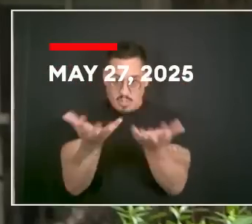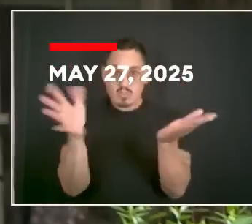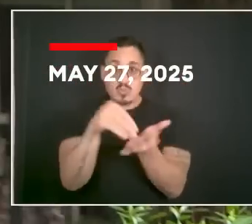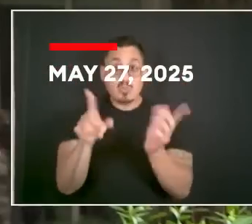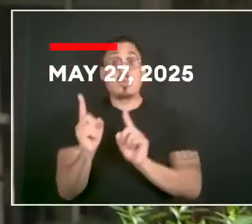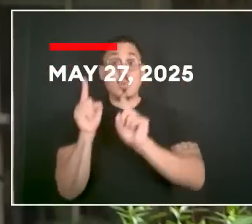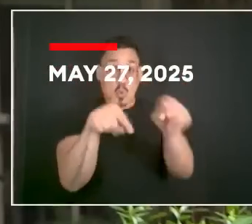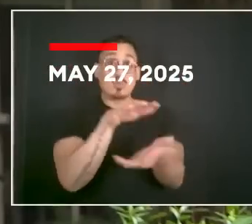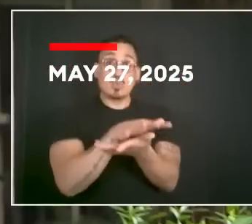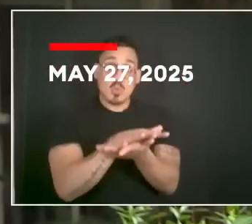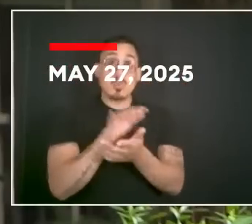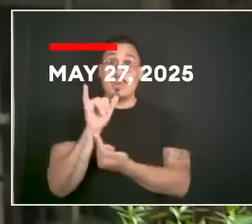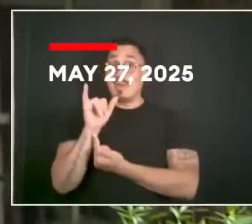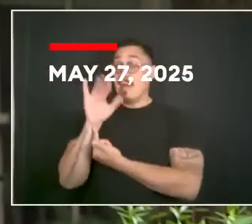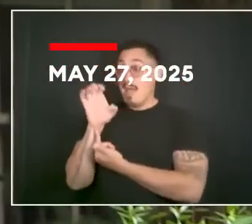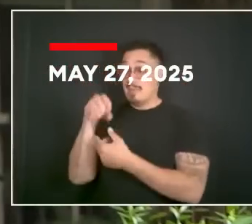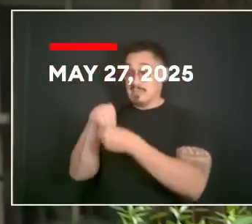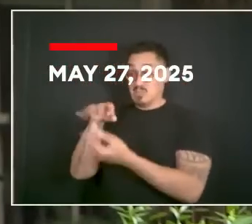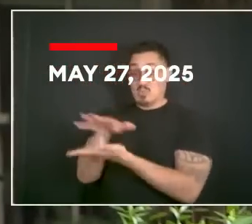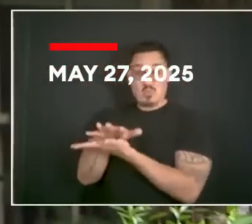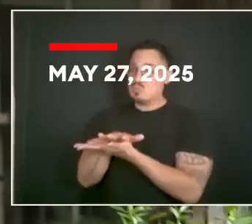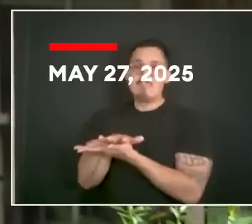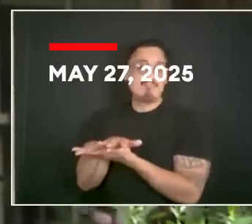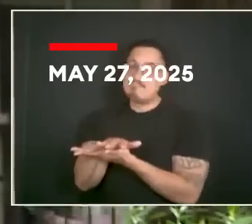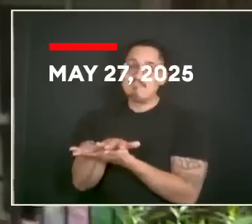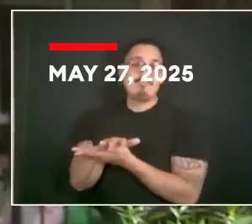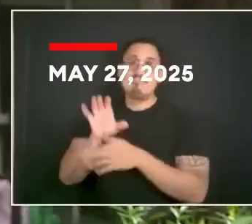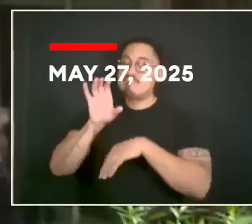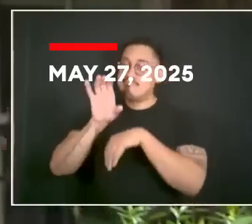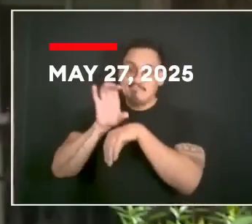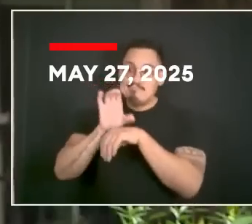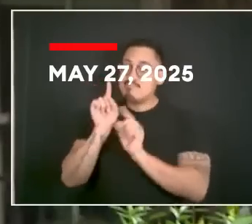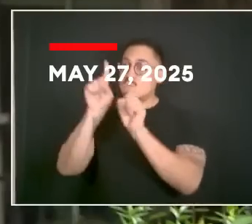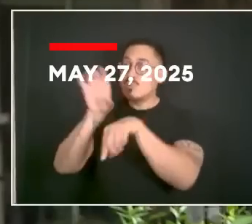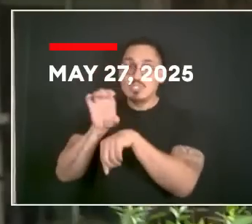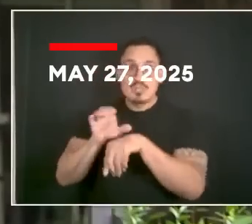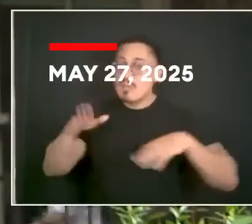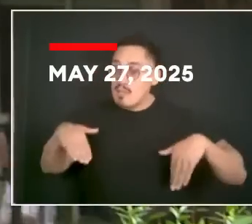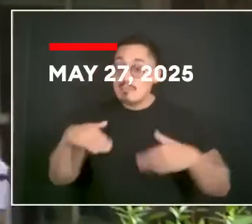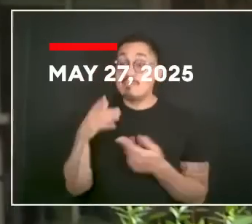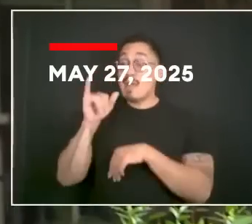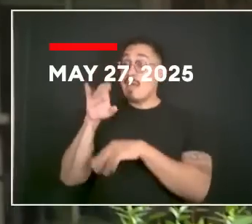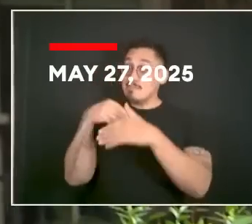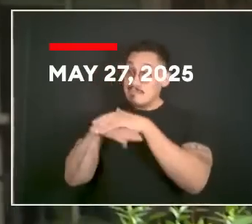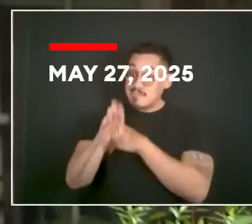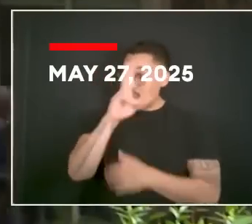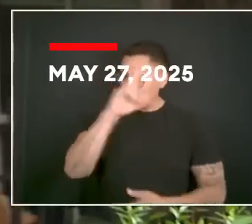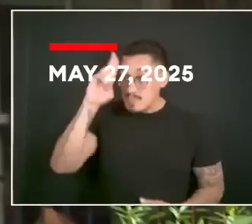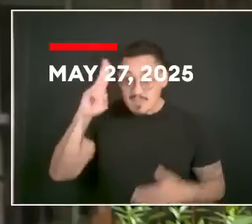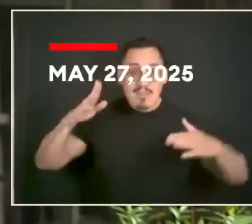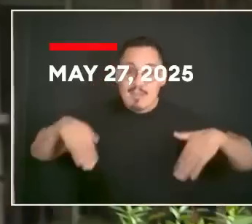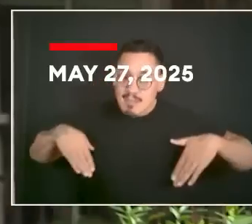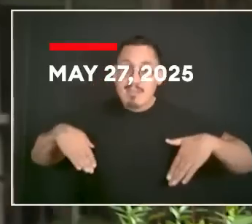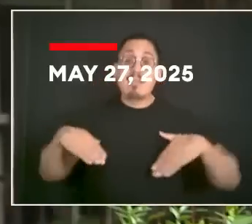in our school. We have not had ICE raids in our churches. We have not had ICE raids in our hospitals. We have not had ICE raids at places of business.